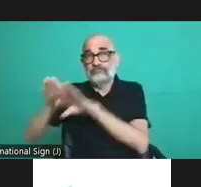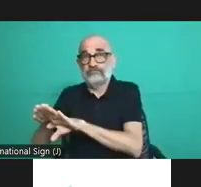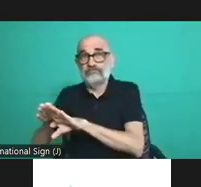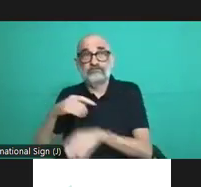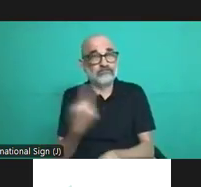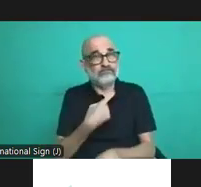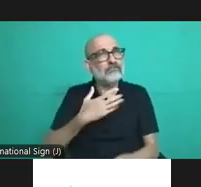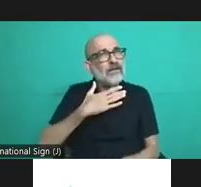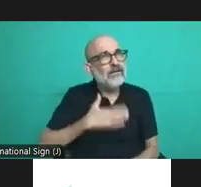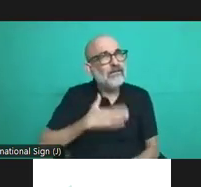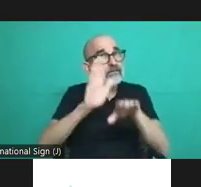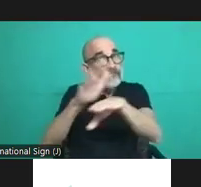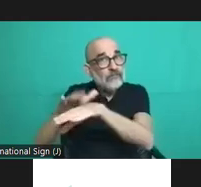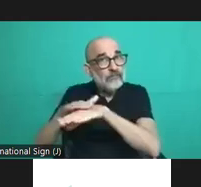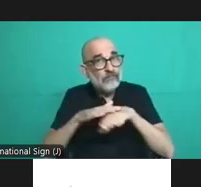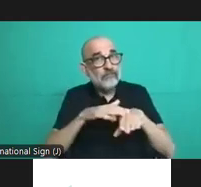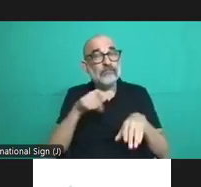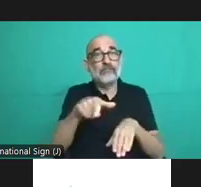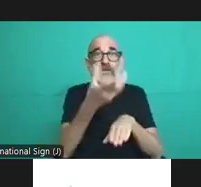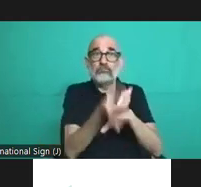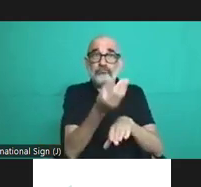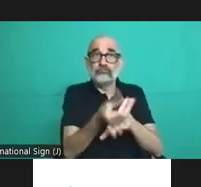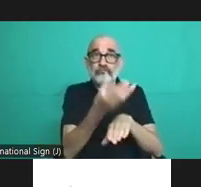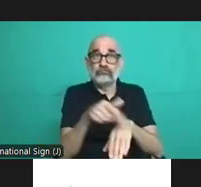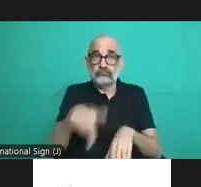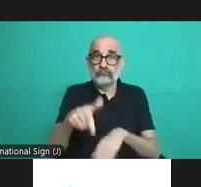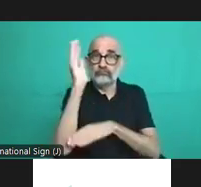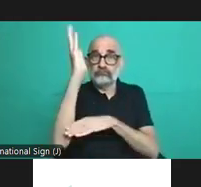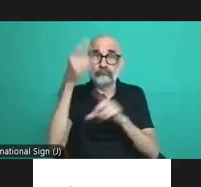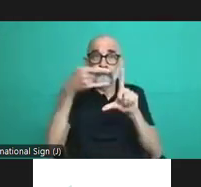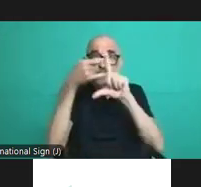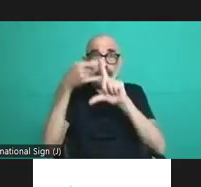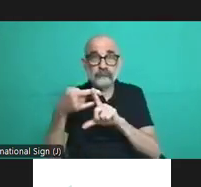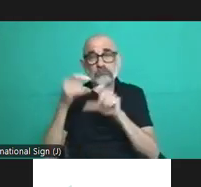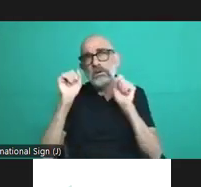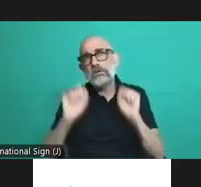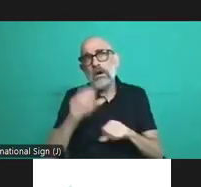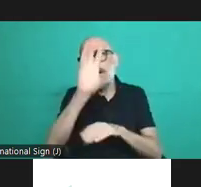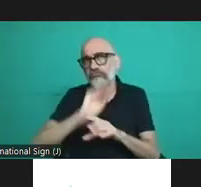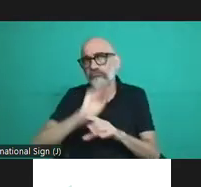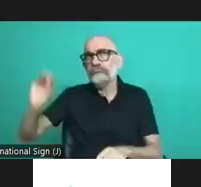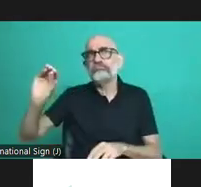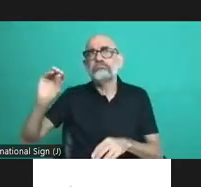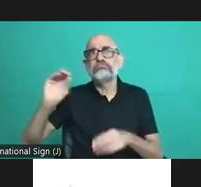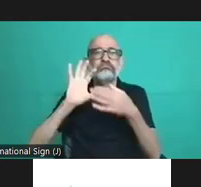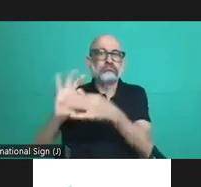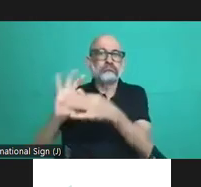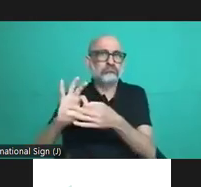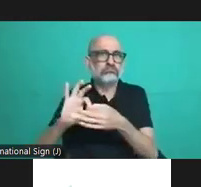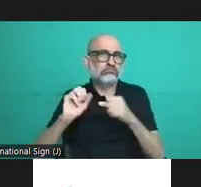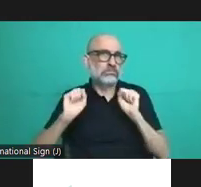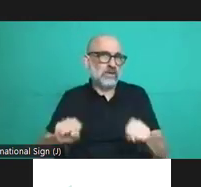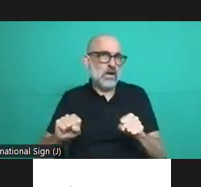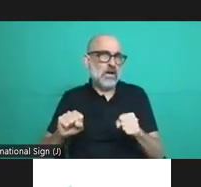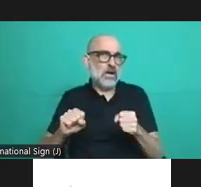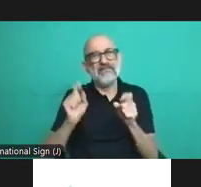well the presentation and other material will be on the webpage dedicated to the series. We will share the link with you in the